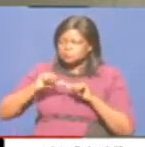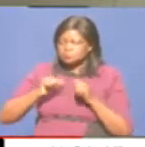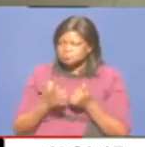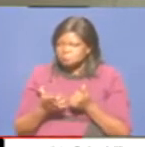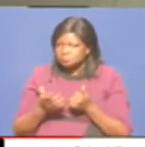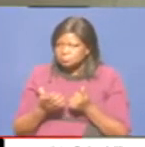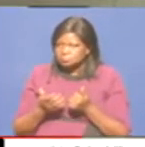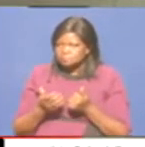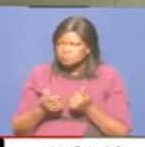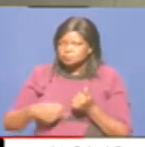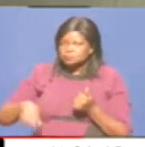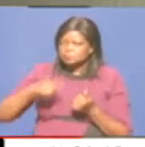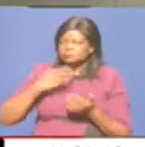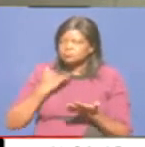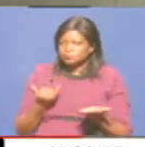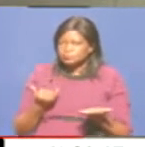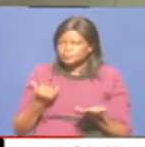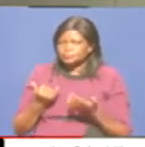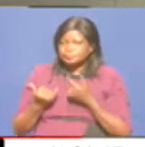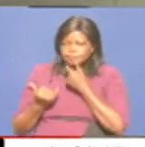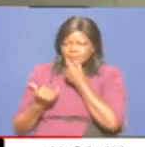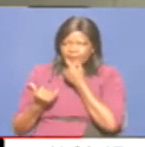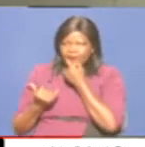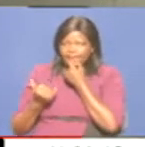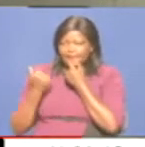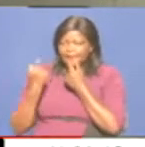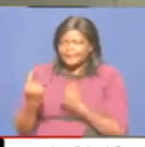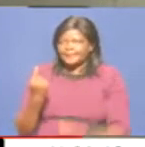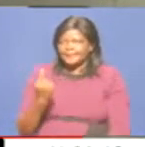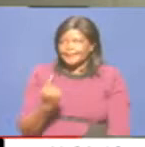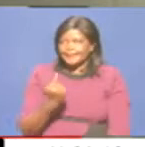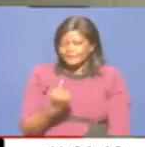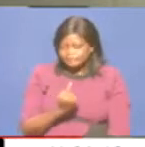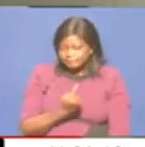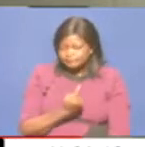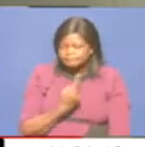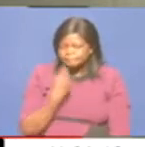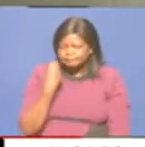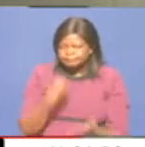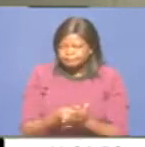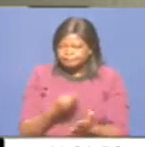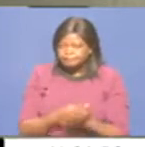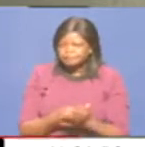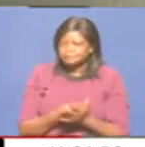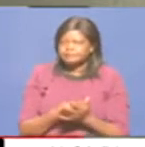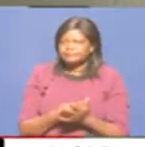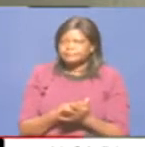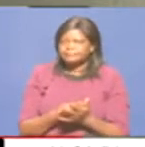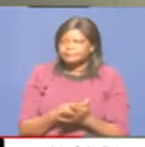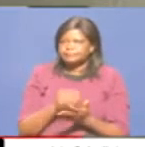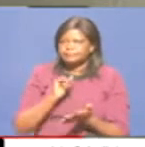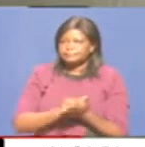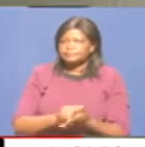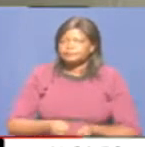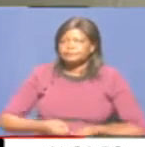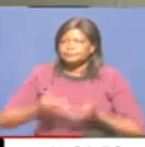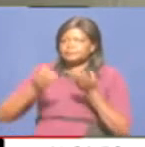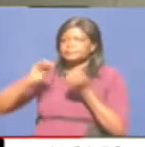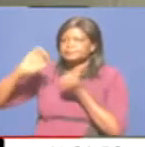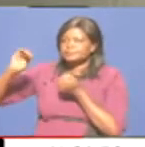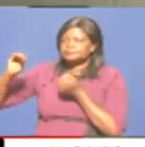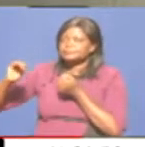we want each and every money that is posted or given to counties to